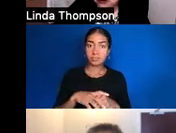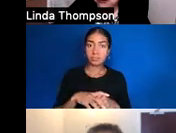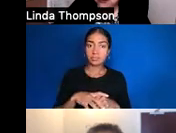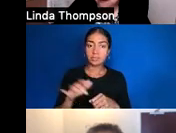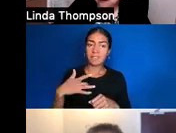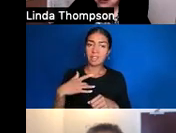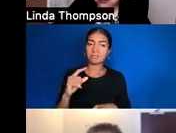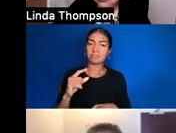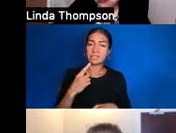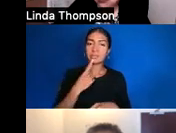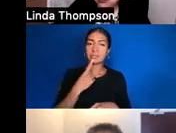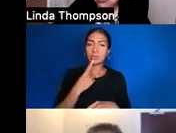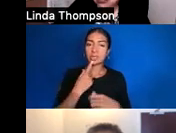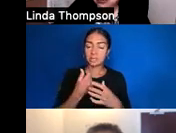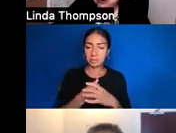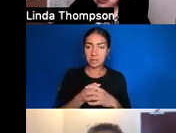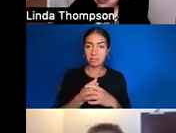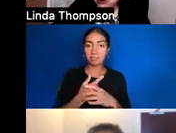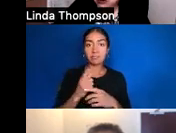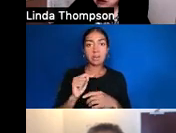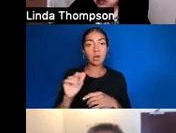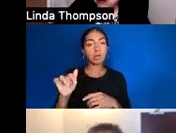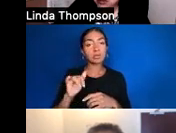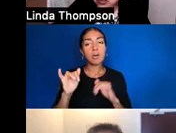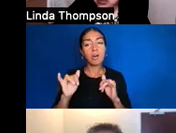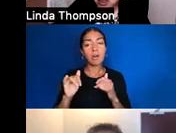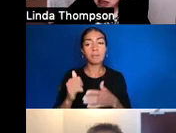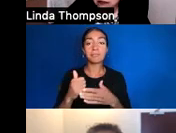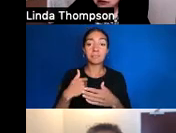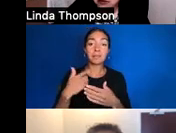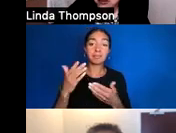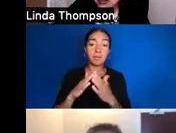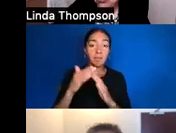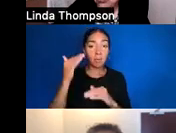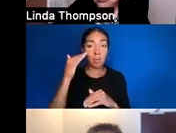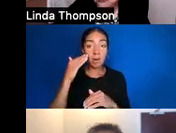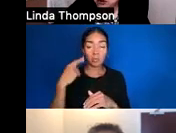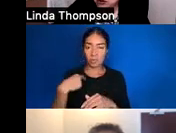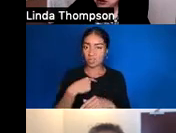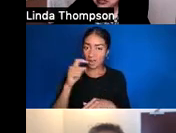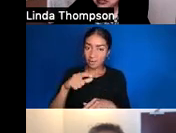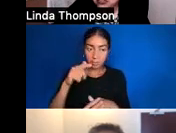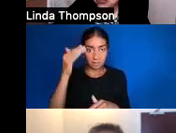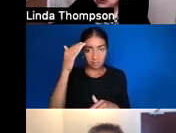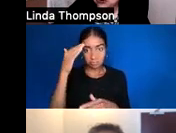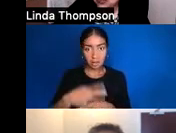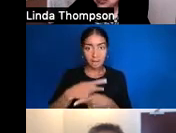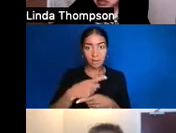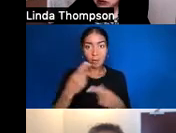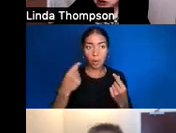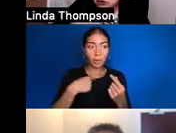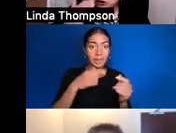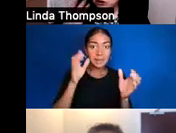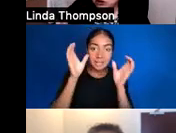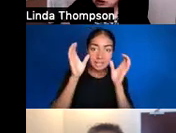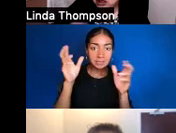disappointing, but also just made me aware that we have to be conscious of what we're listening to and